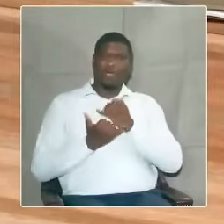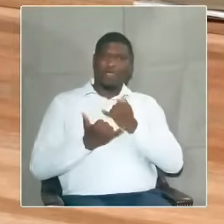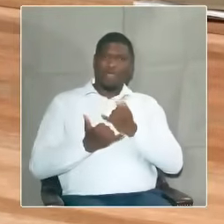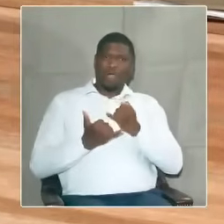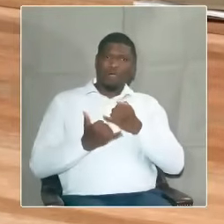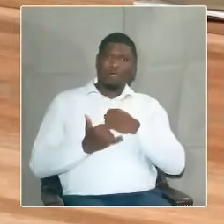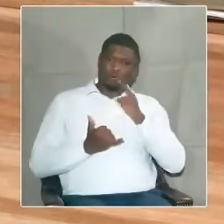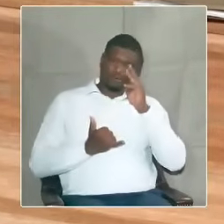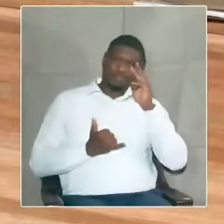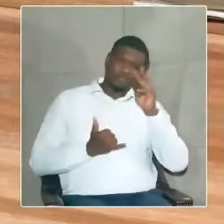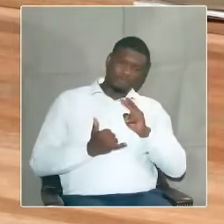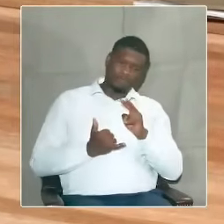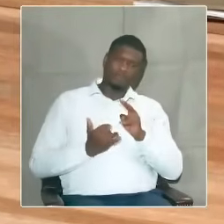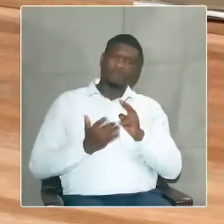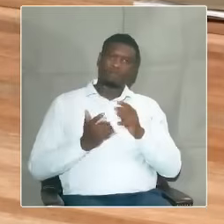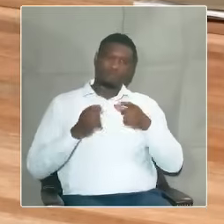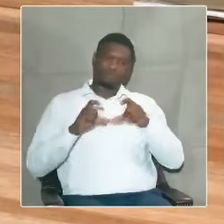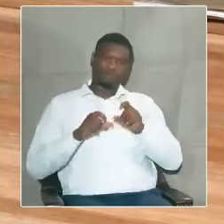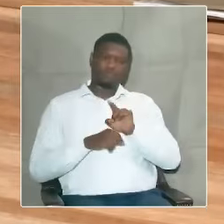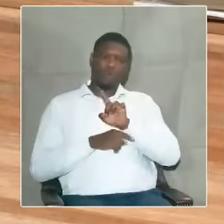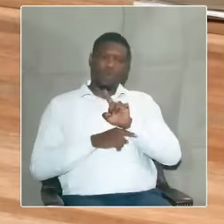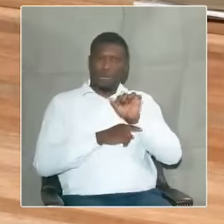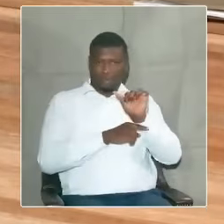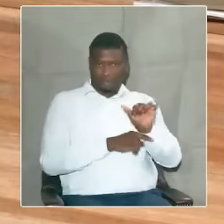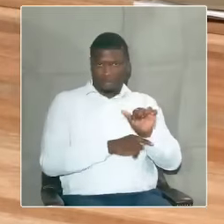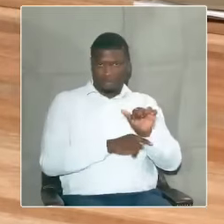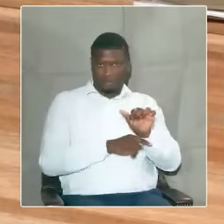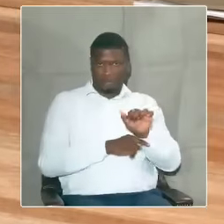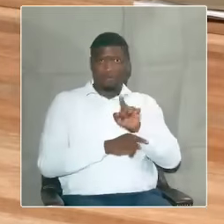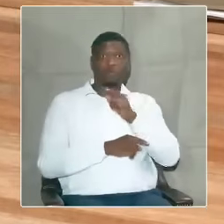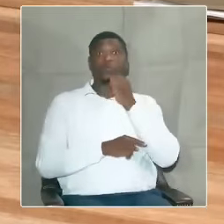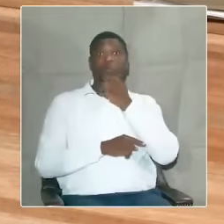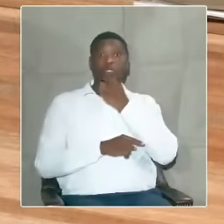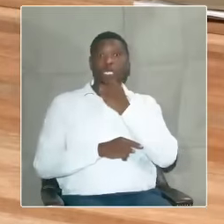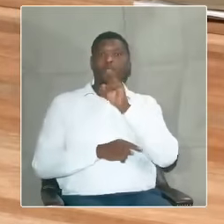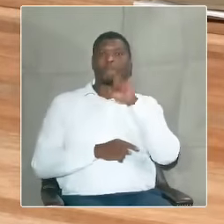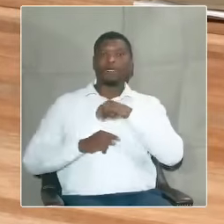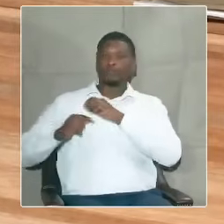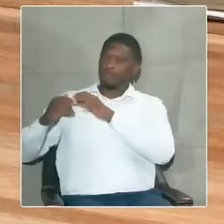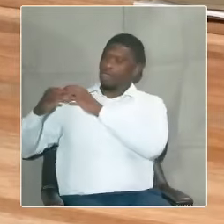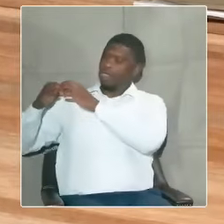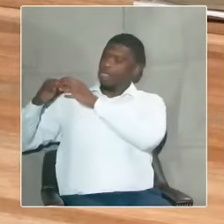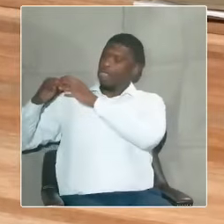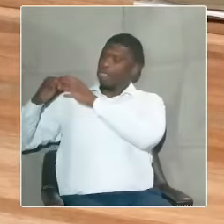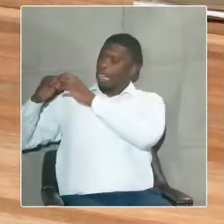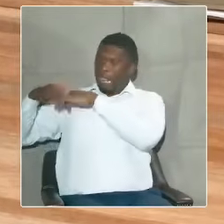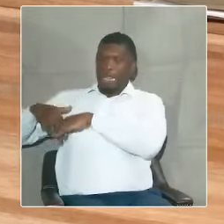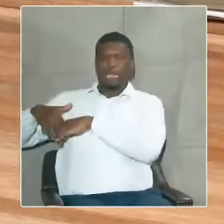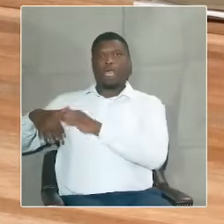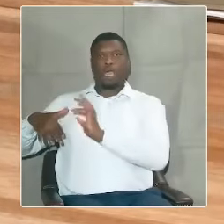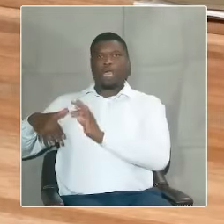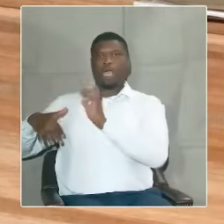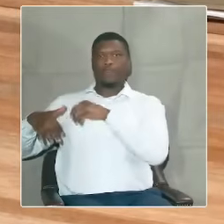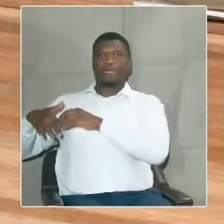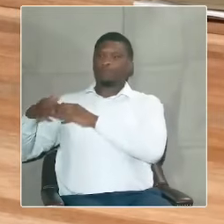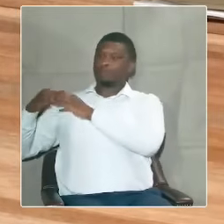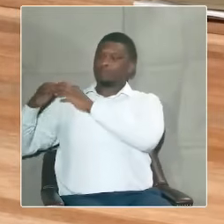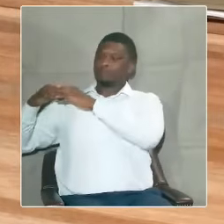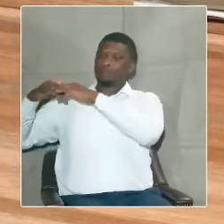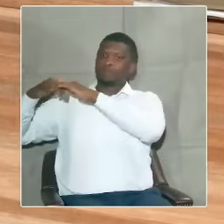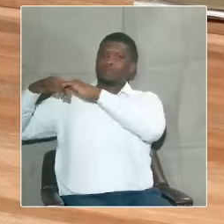in 116, when you implement this instruction by way of a winding down, it seems to be inconsistent with the earlier